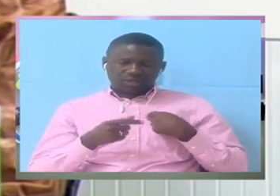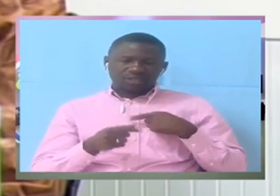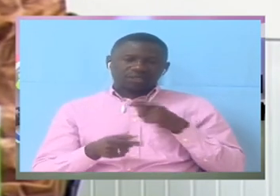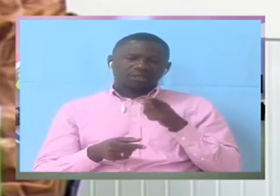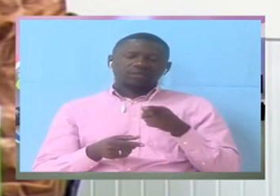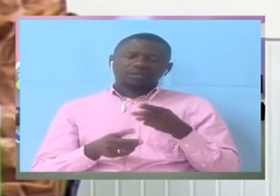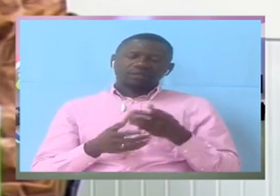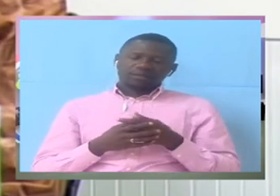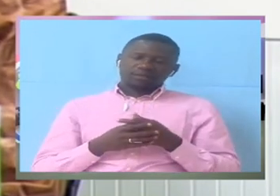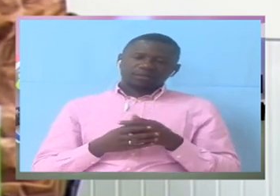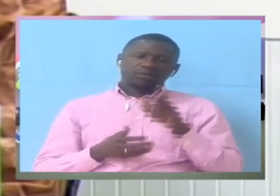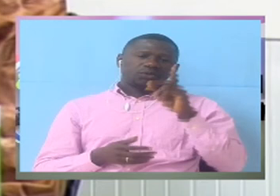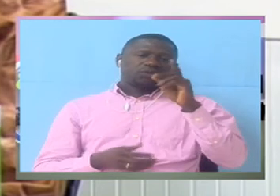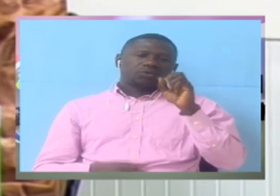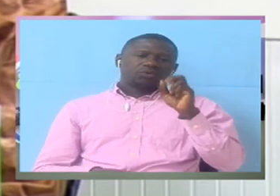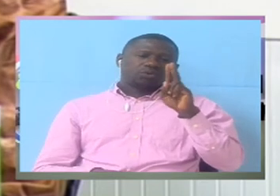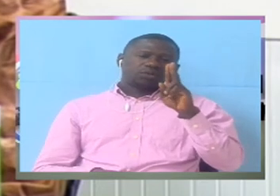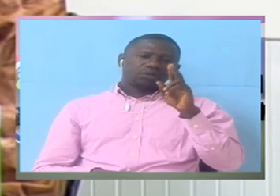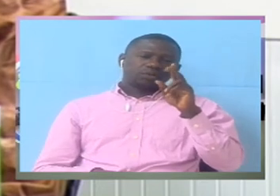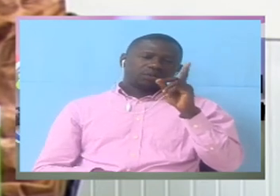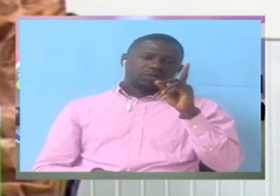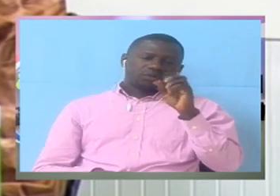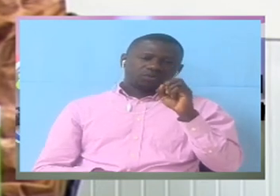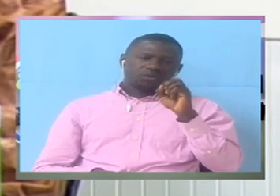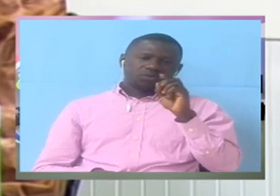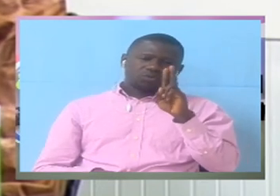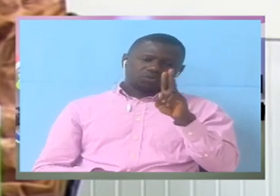As my nephew told me the late Dudu Sanyang afonya ko kominga